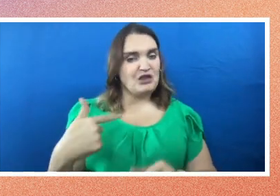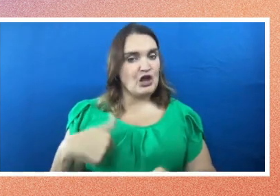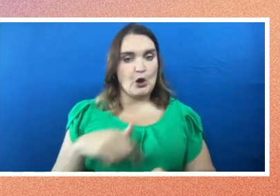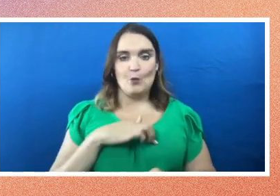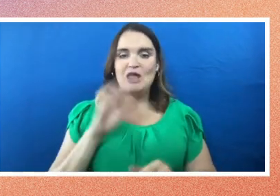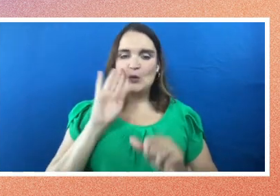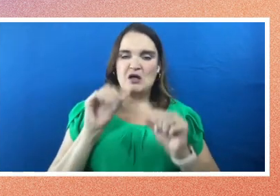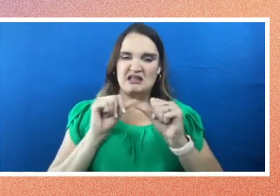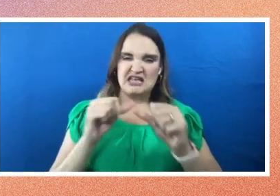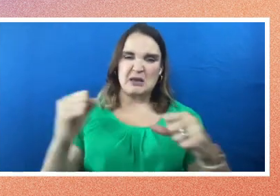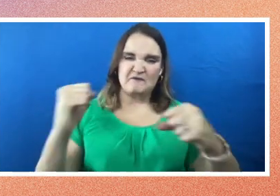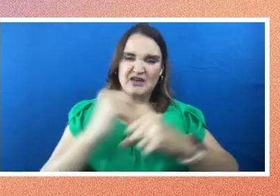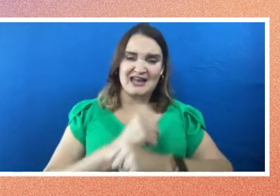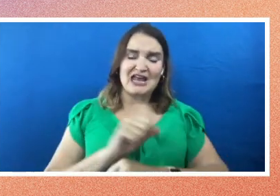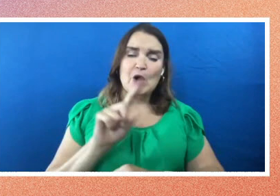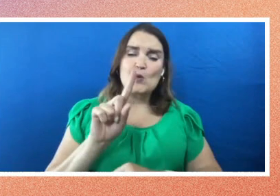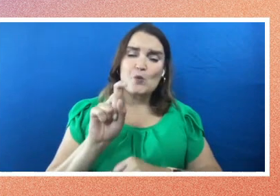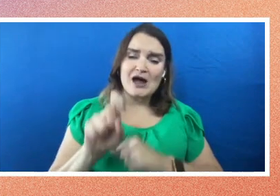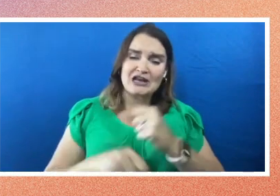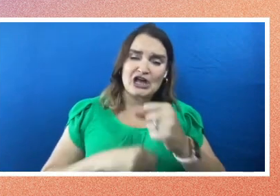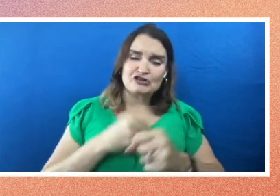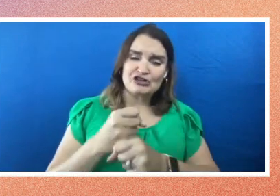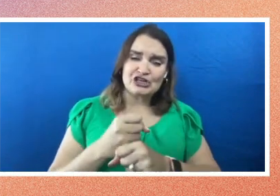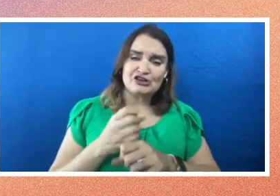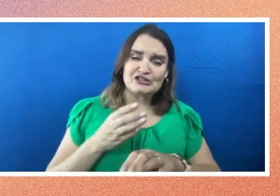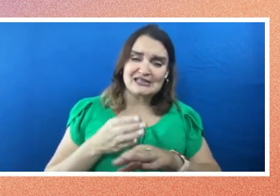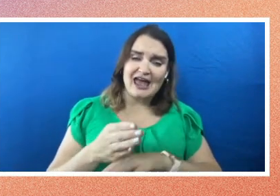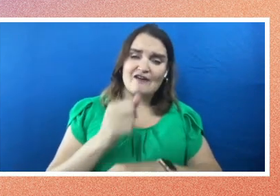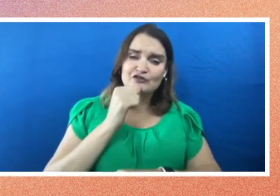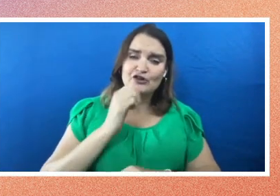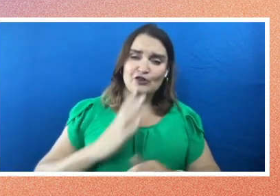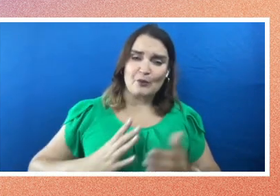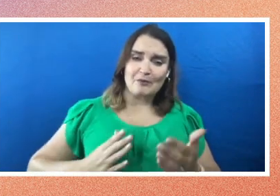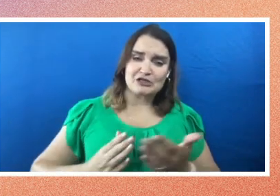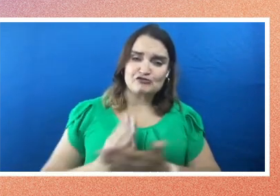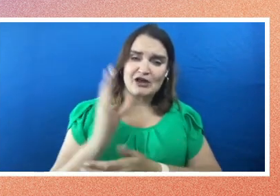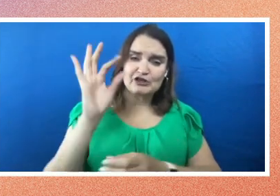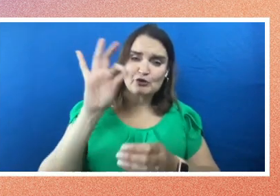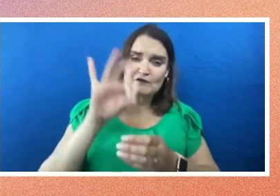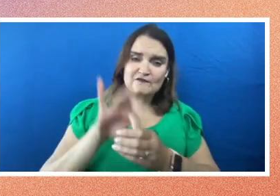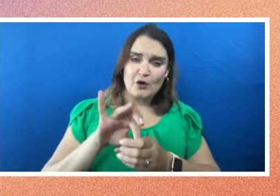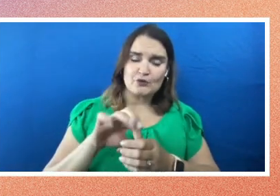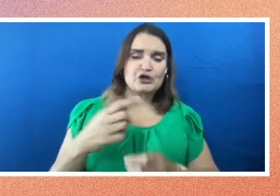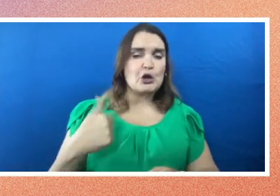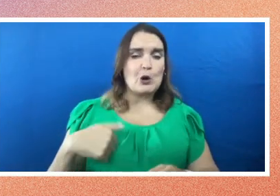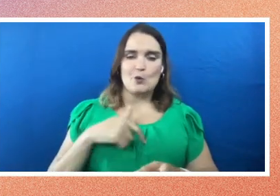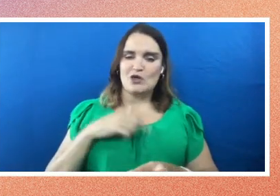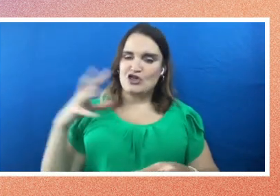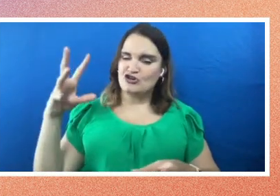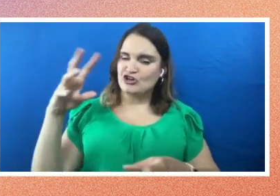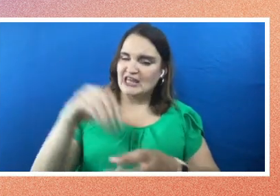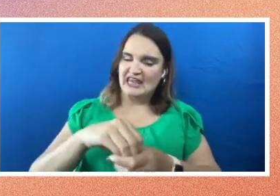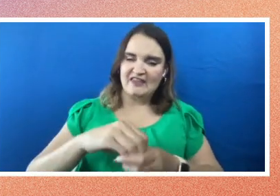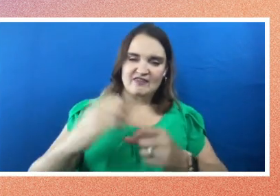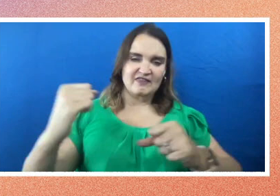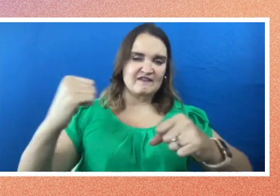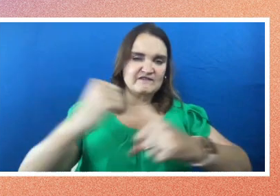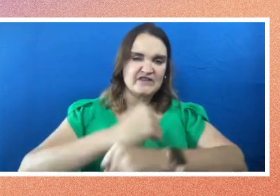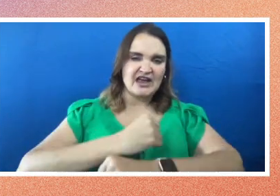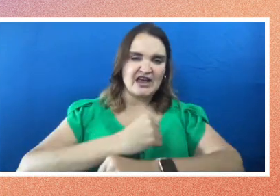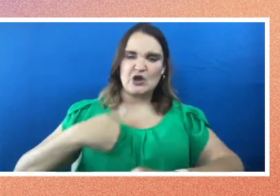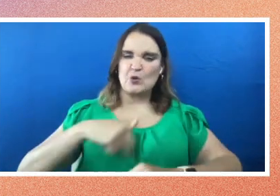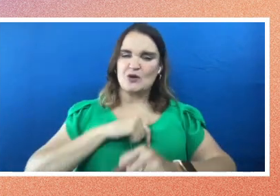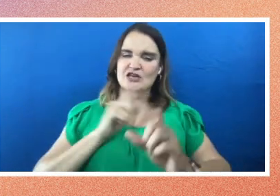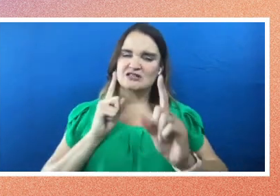100 years after women's right to vote. We are in the fight and our sights are held